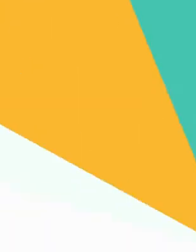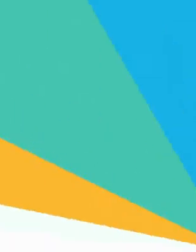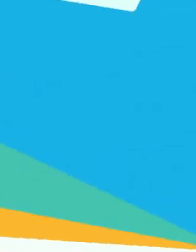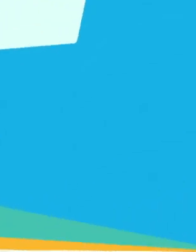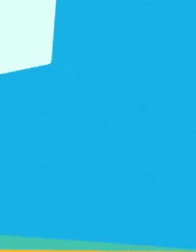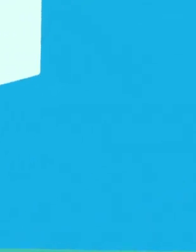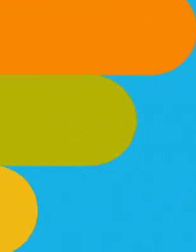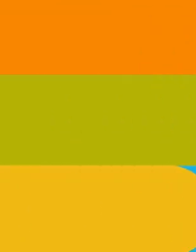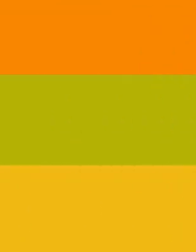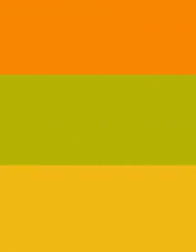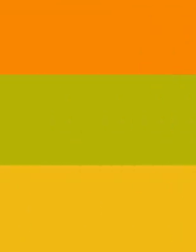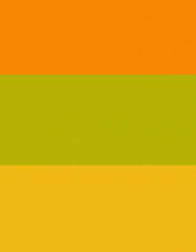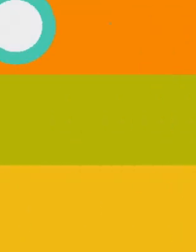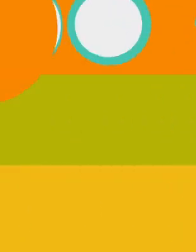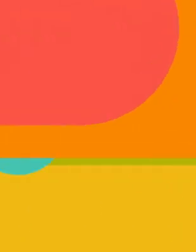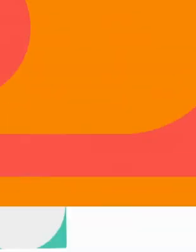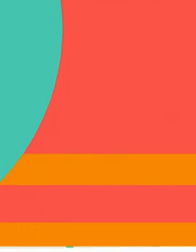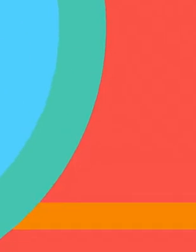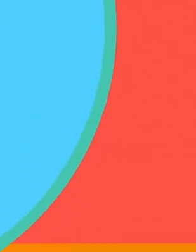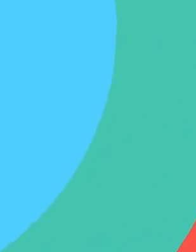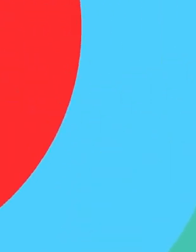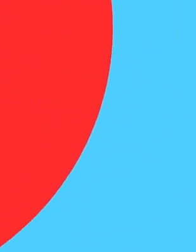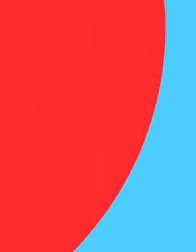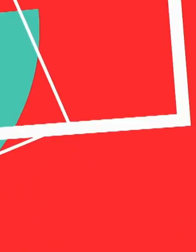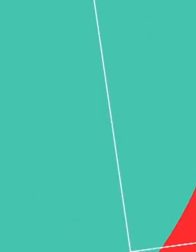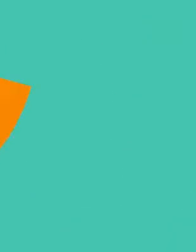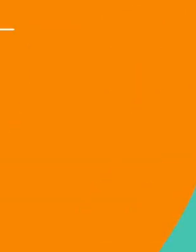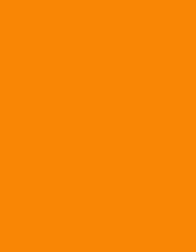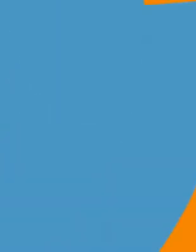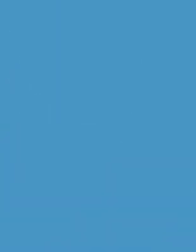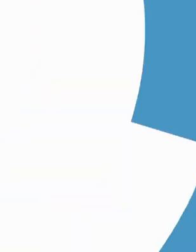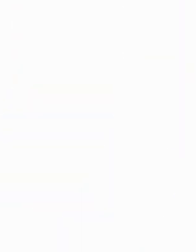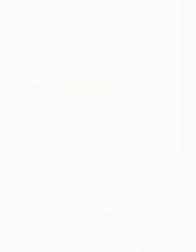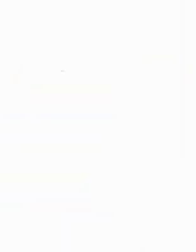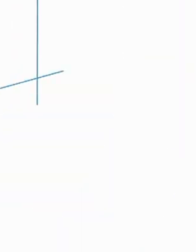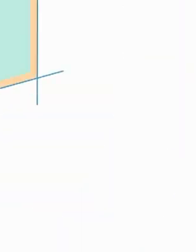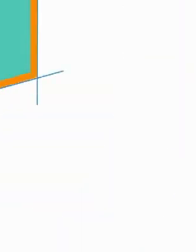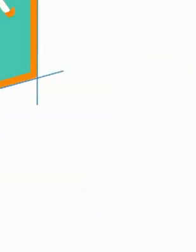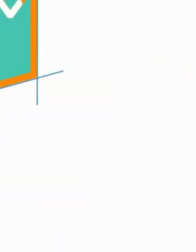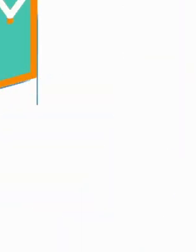If you would like to access TalkAbility for the visually impaired, please visit our Facebook page.